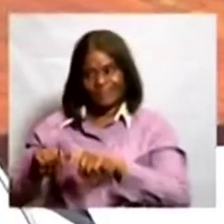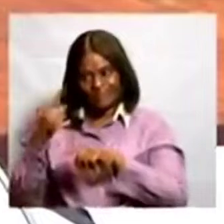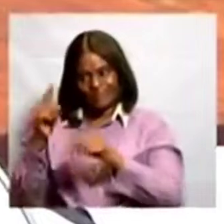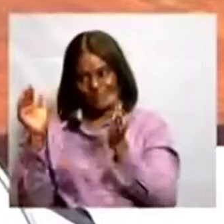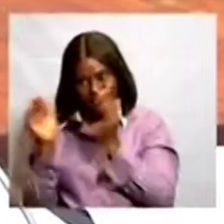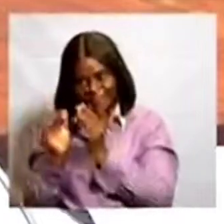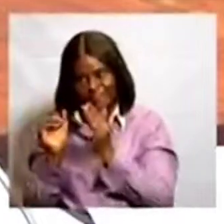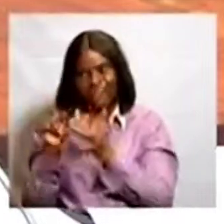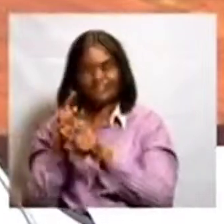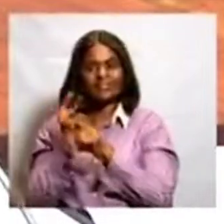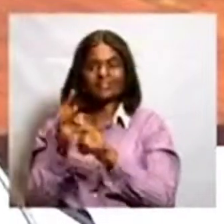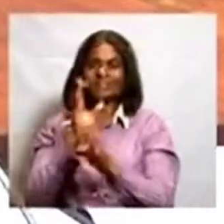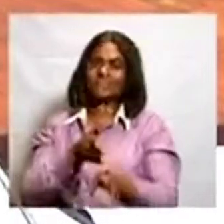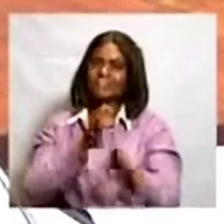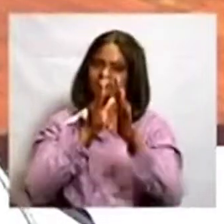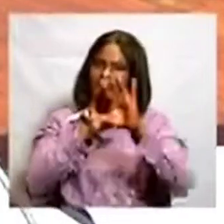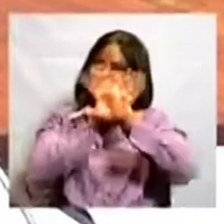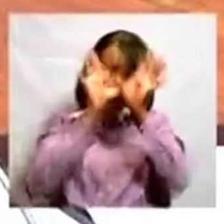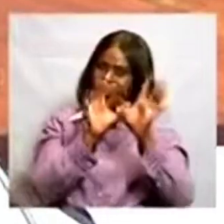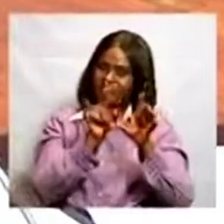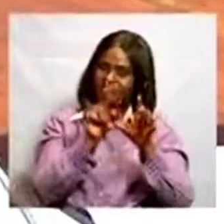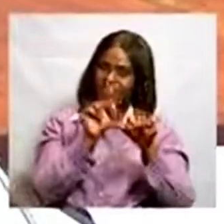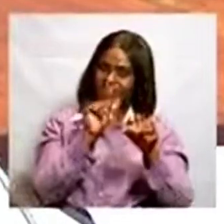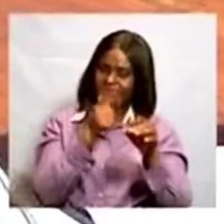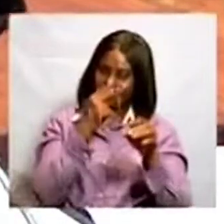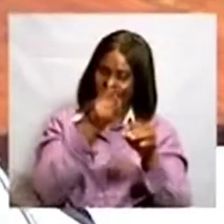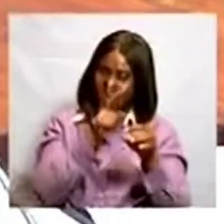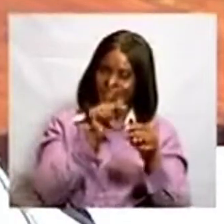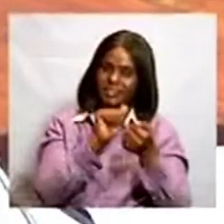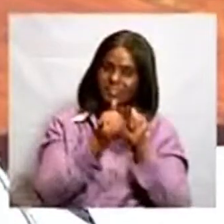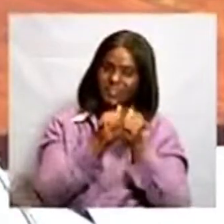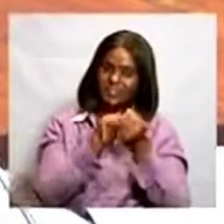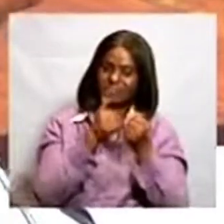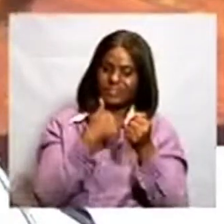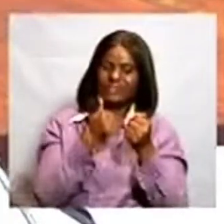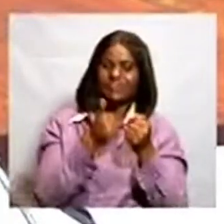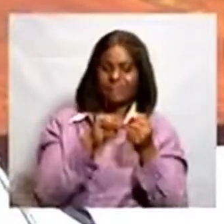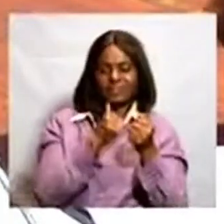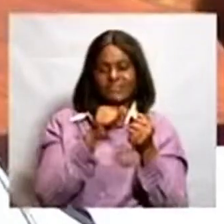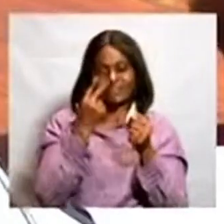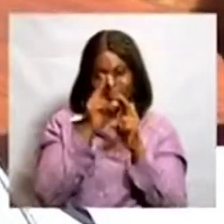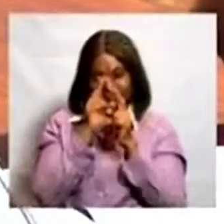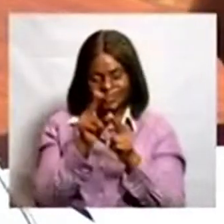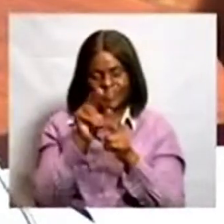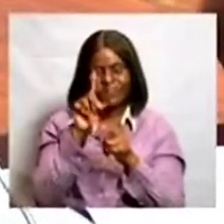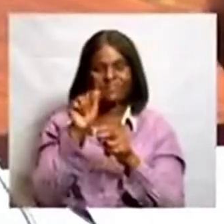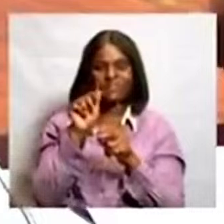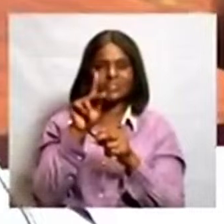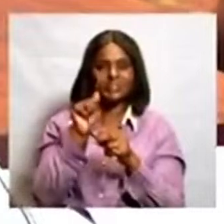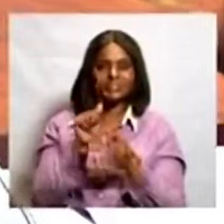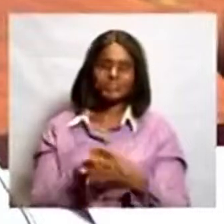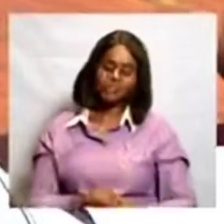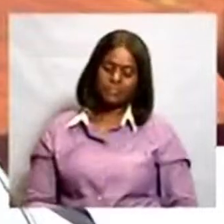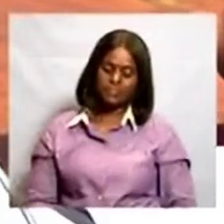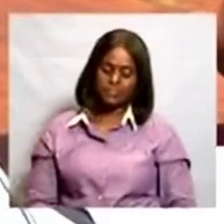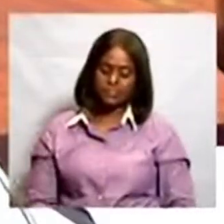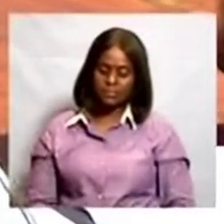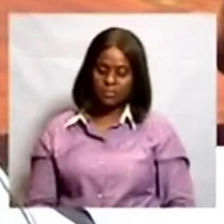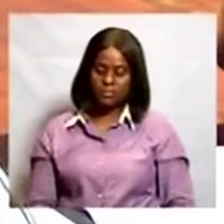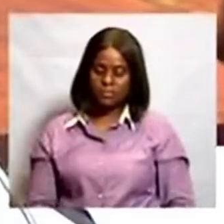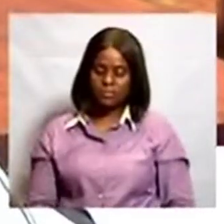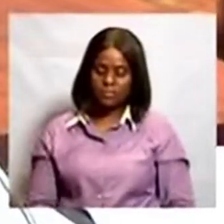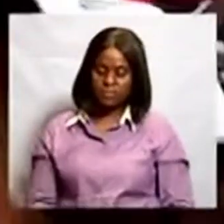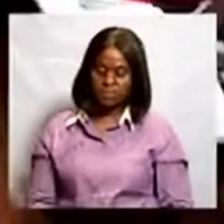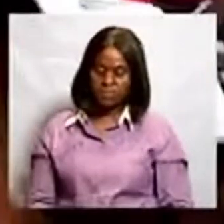small opponent. It's just be straightforward. So as we noticed there was a crash, I think, Honorable Daka. Yeah, thank you,